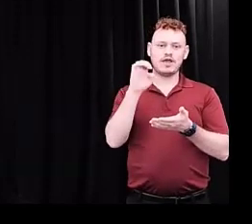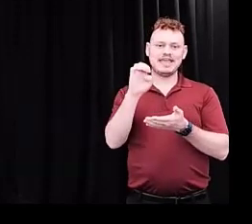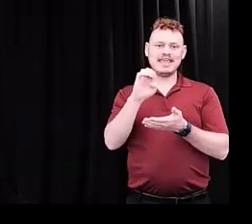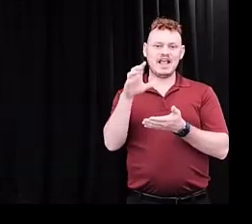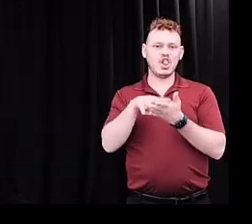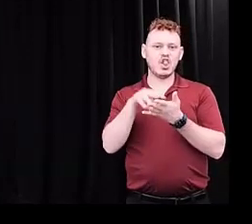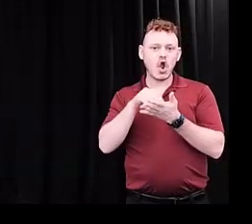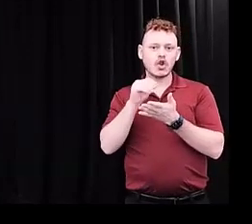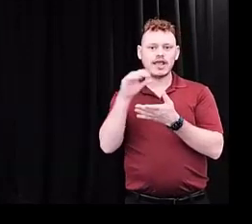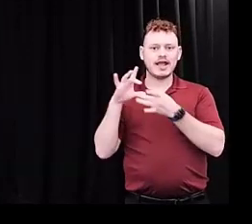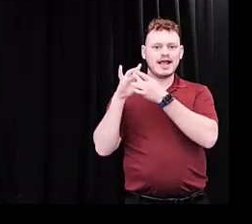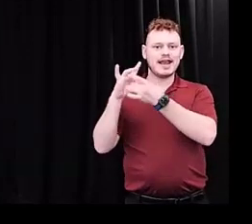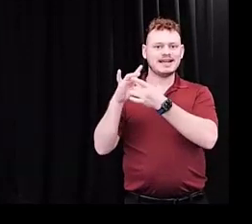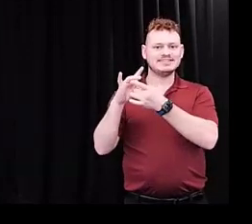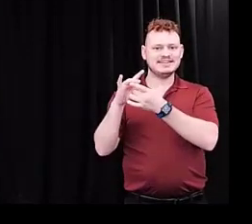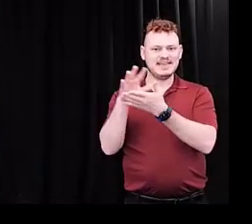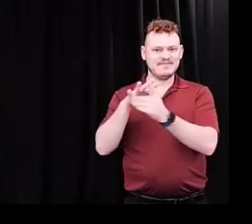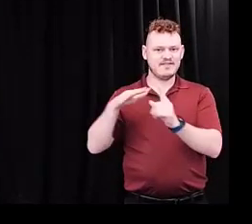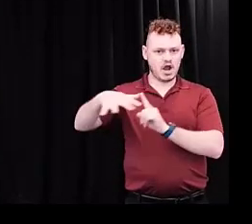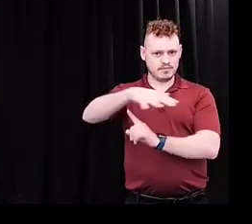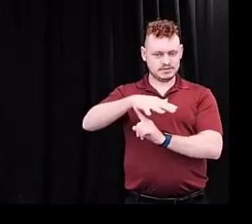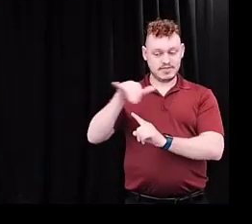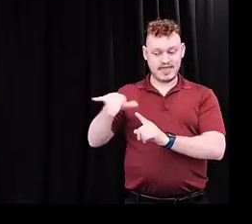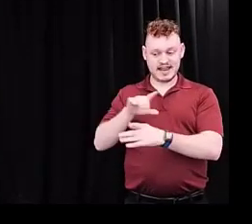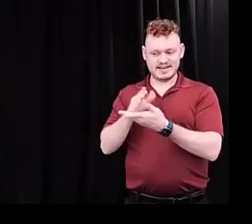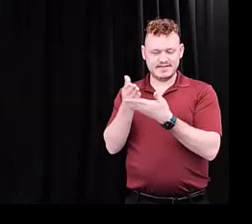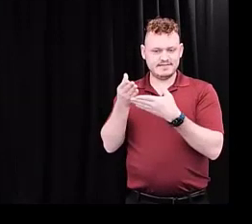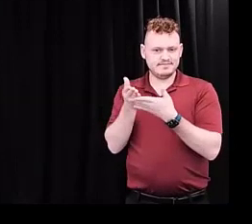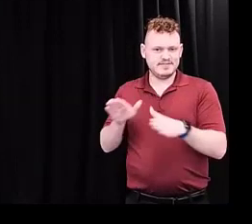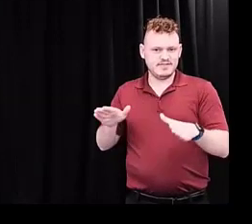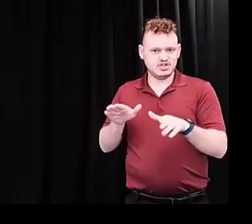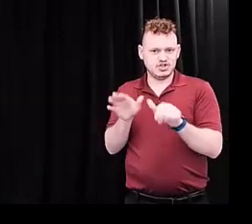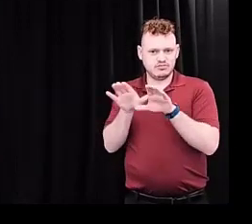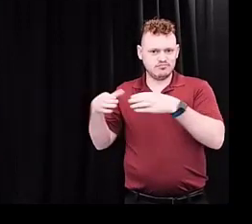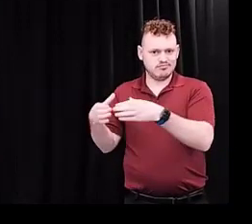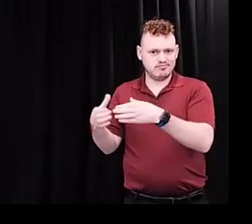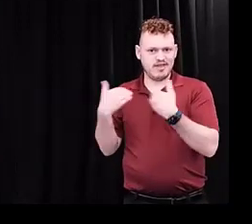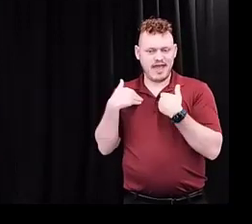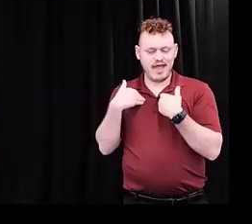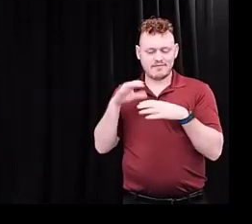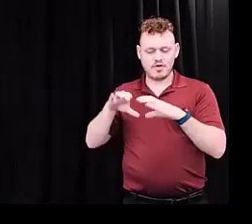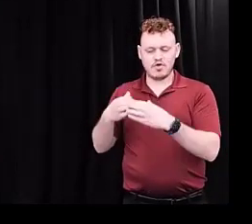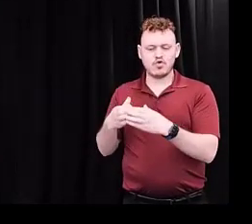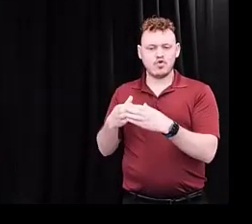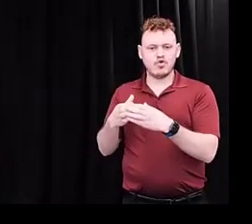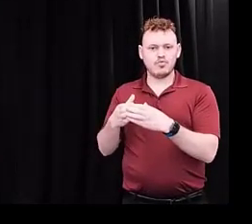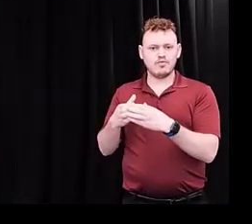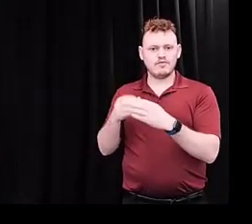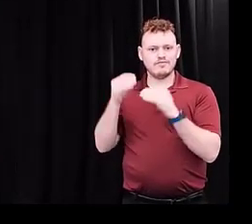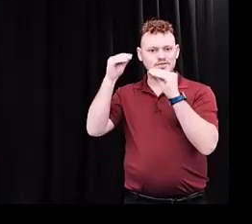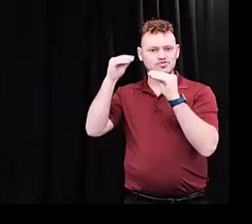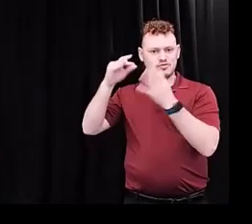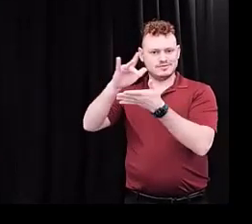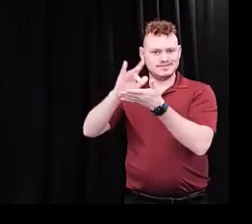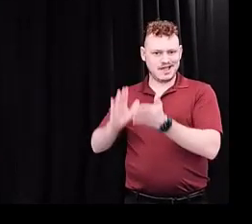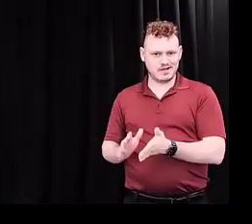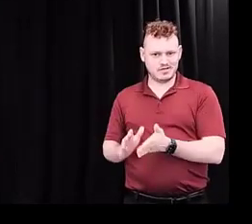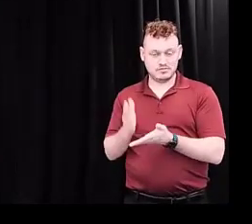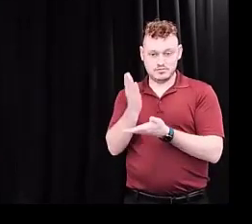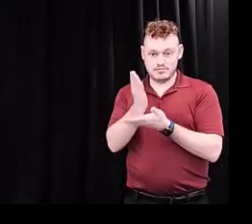and Connected Environments. And in that division, they have a group of instructional designers. And so a part of what I do is